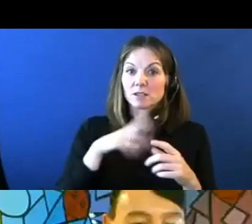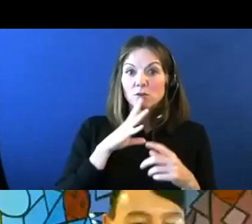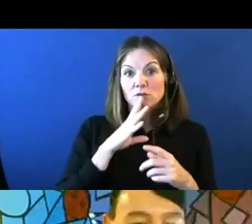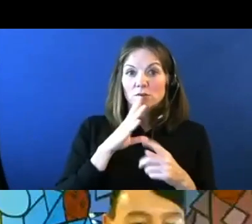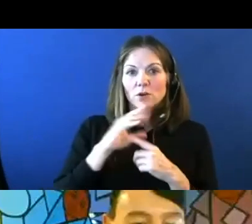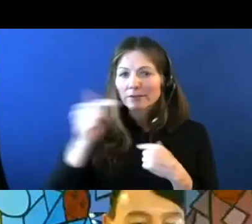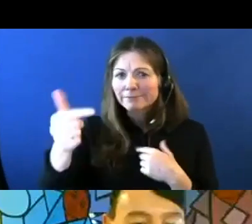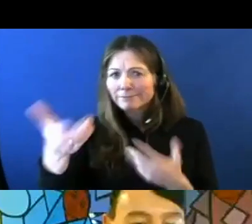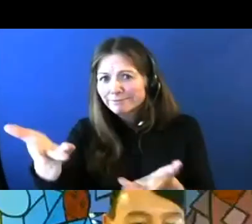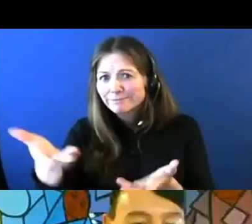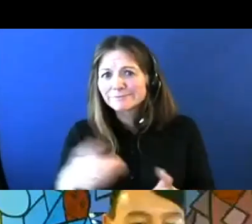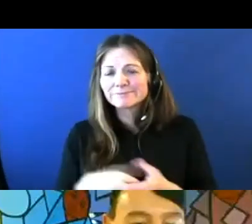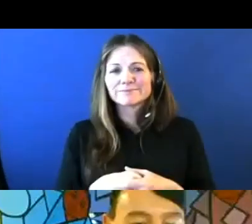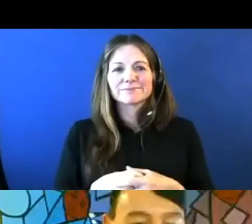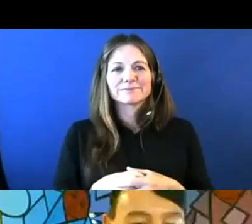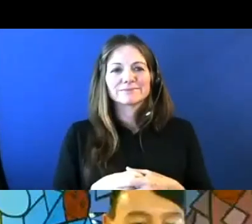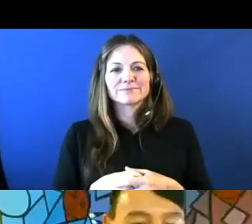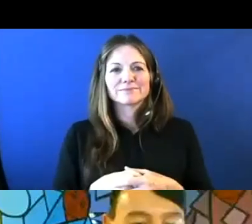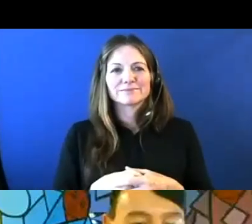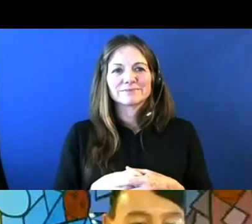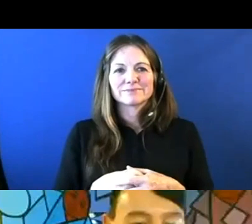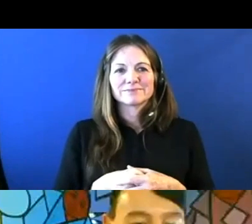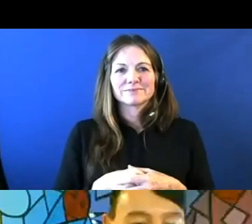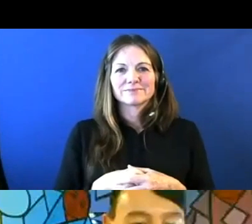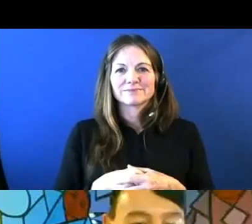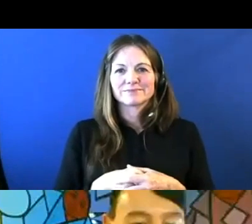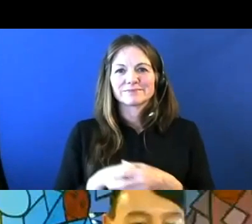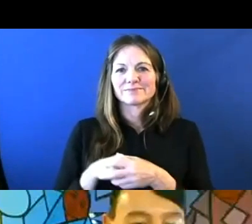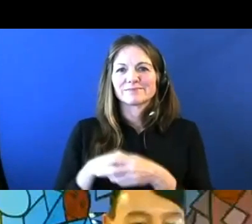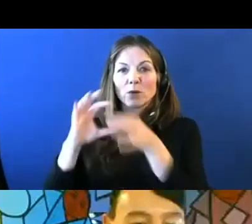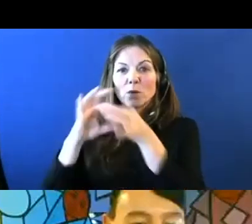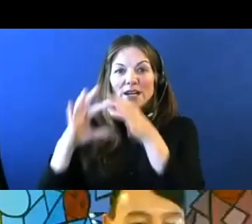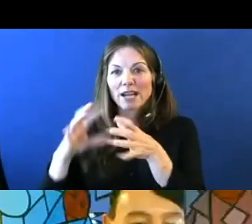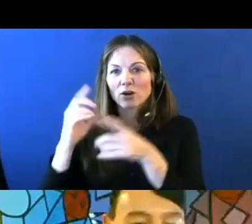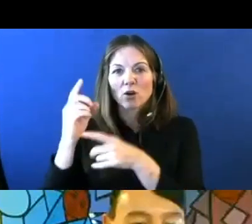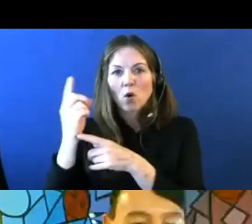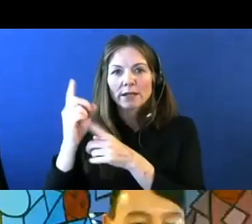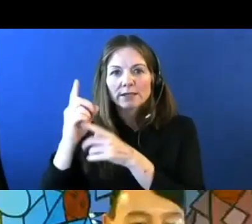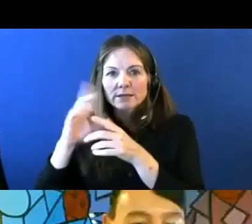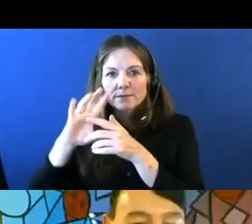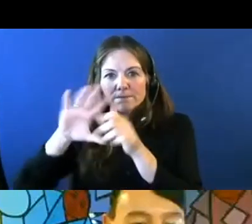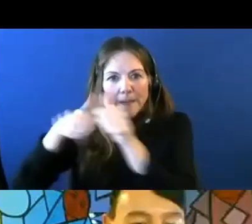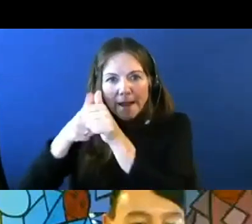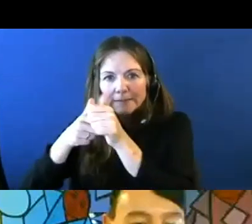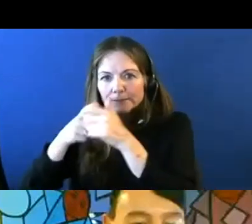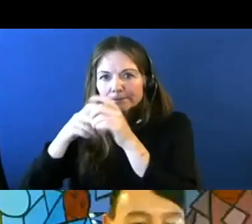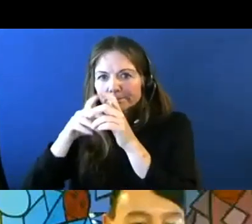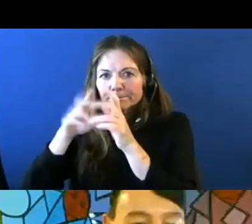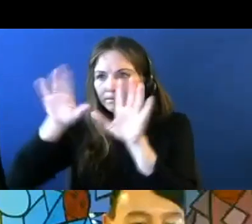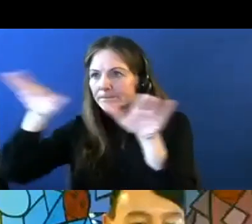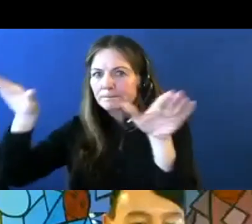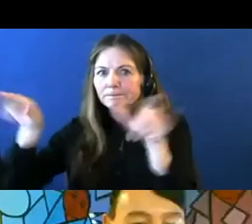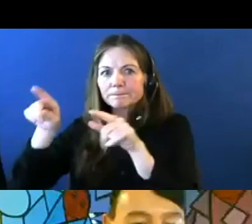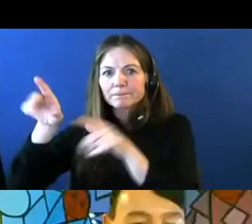Our little research coordinator that's always doing all the back room finding us funding. Shannon, what are we